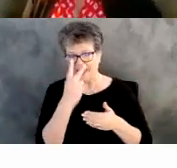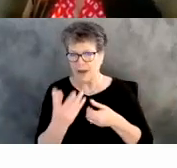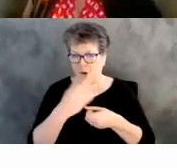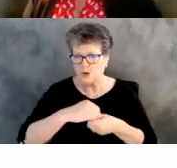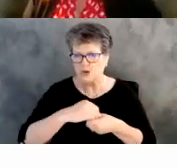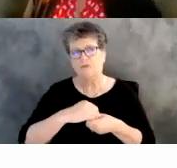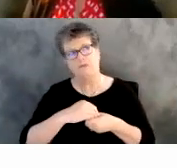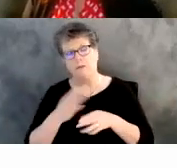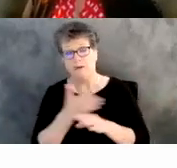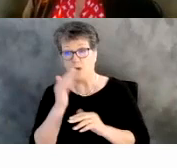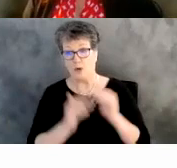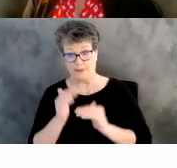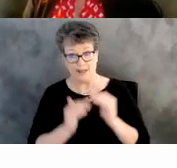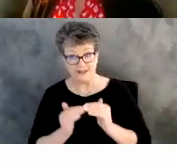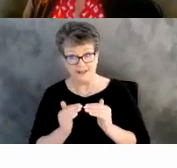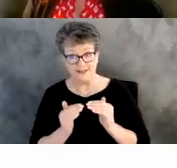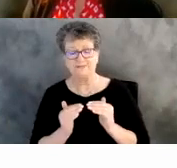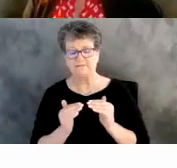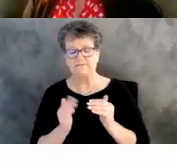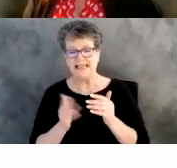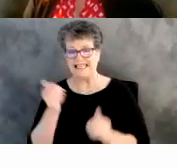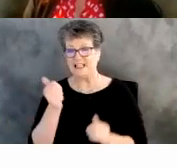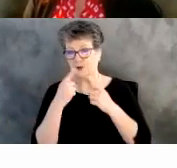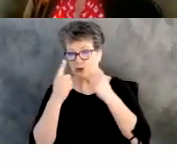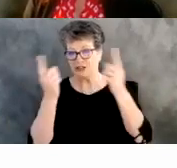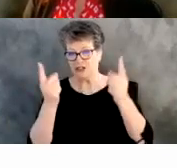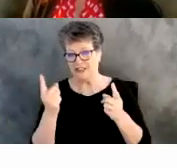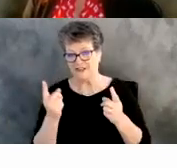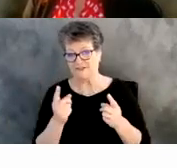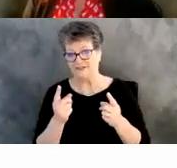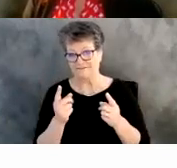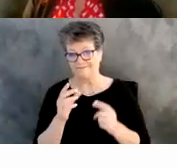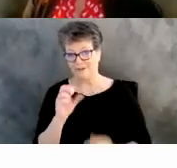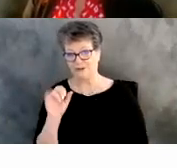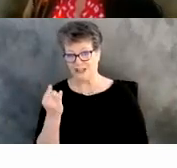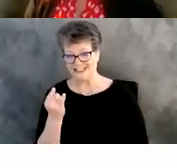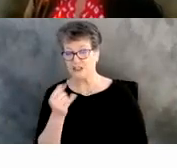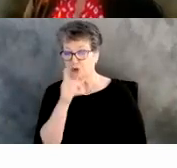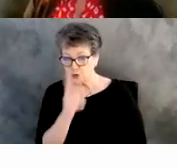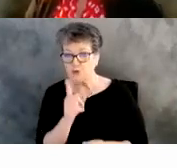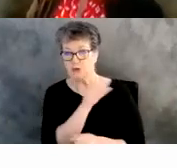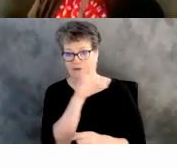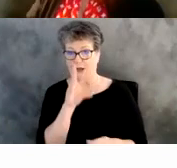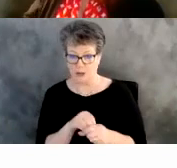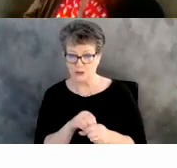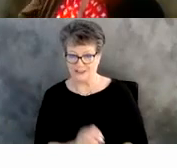before we build, it's a lot easier to achieve justice, true inclusion.